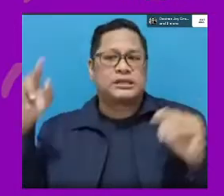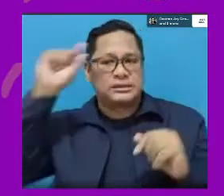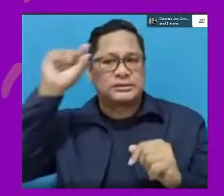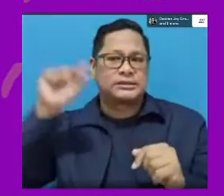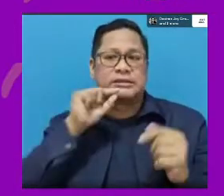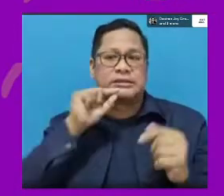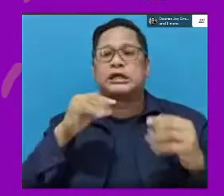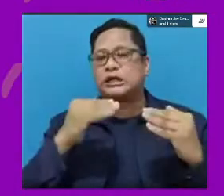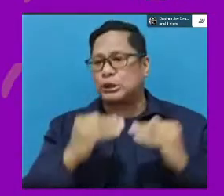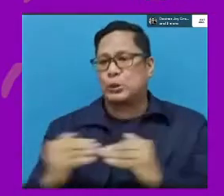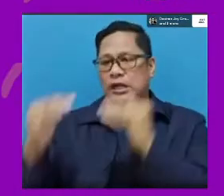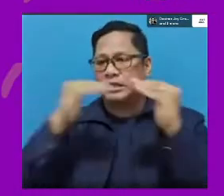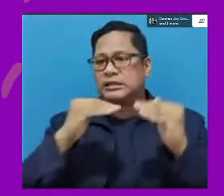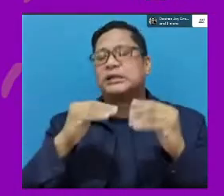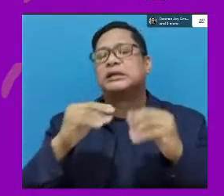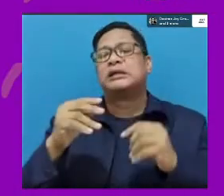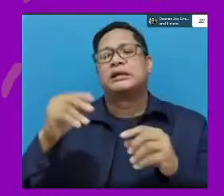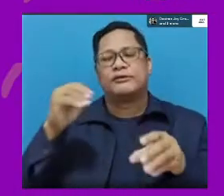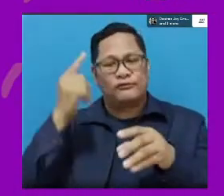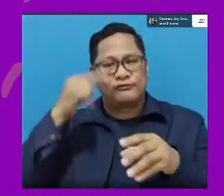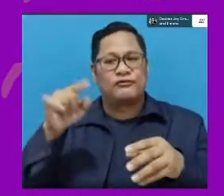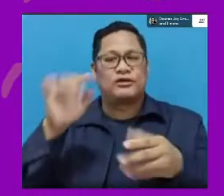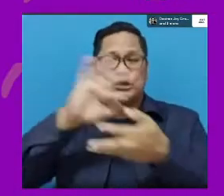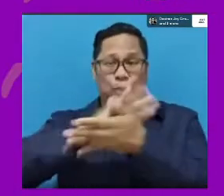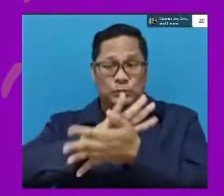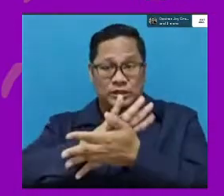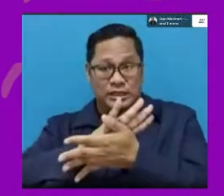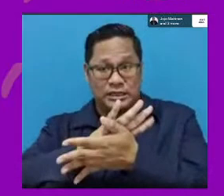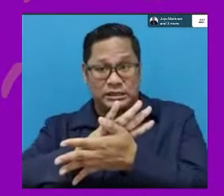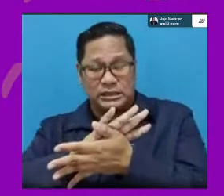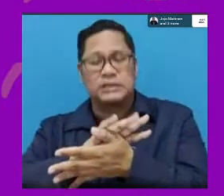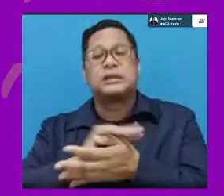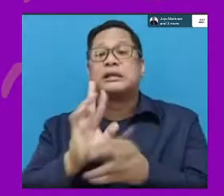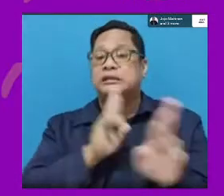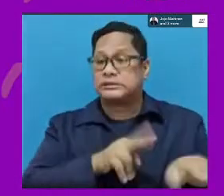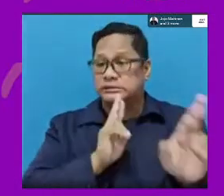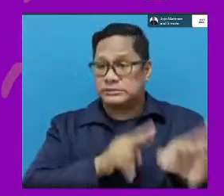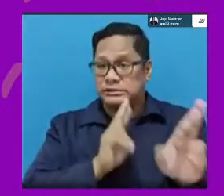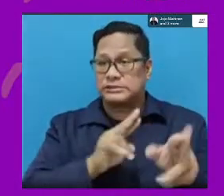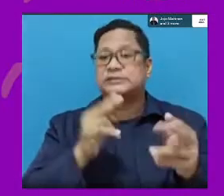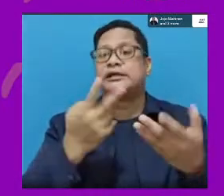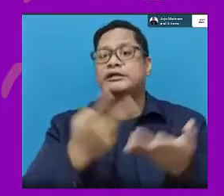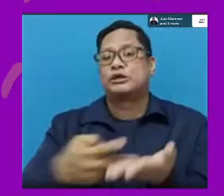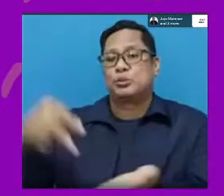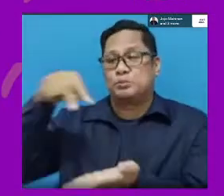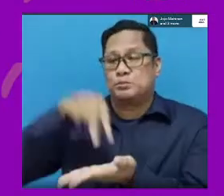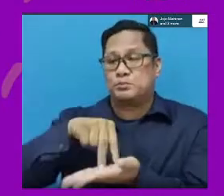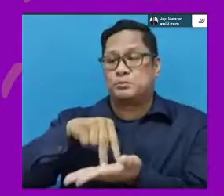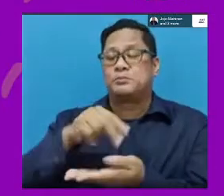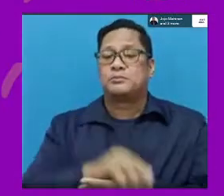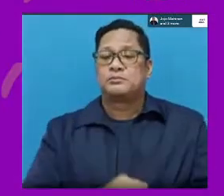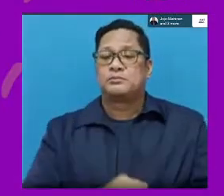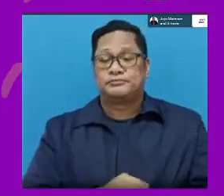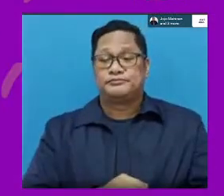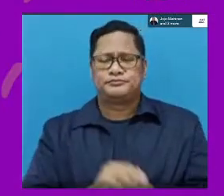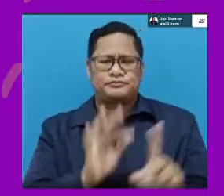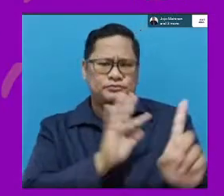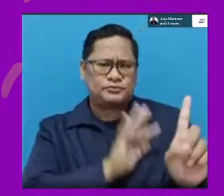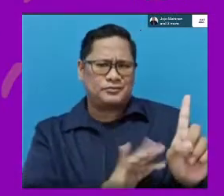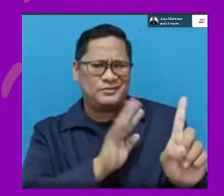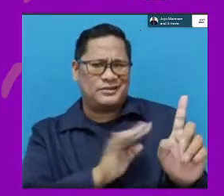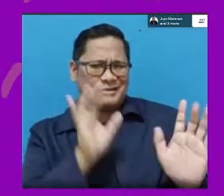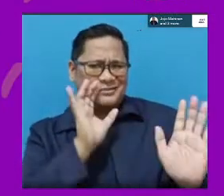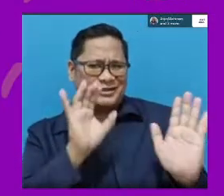equality in the context of a COVID-19 response and recovery. So as I look at pictures of last